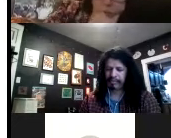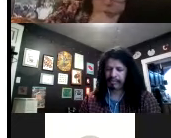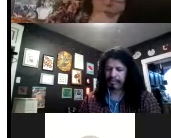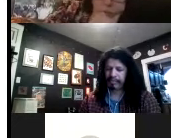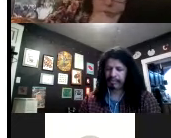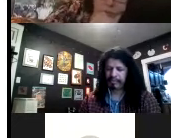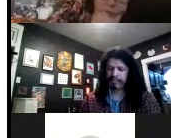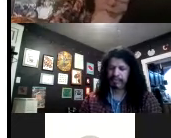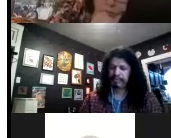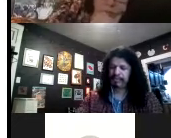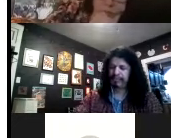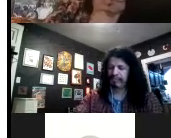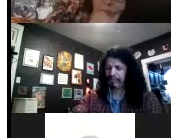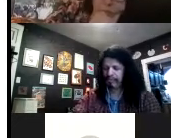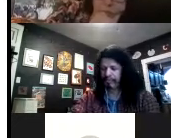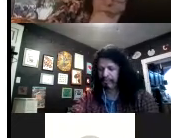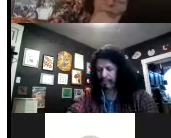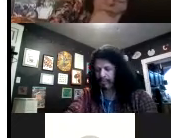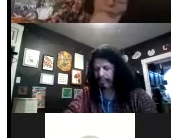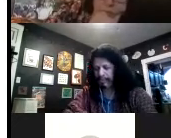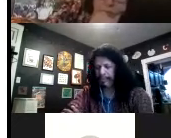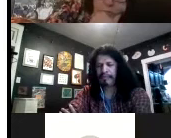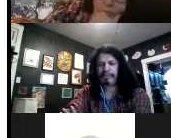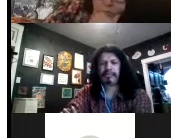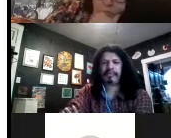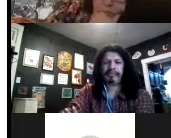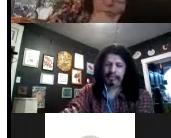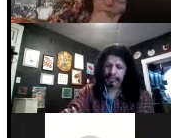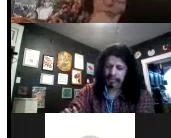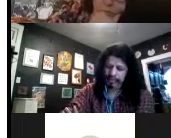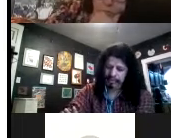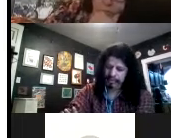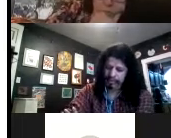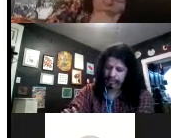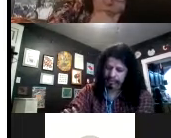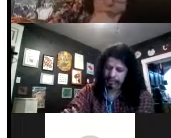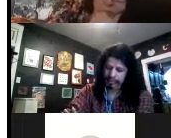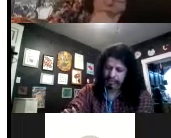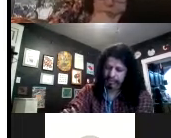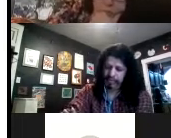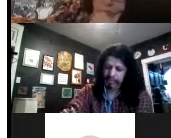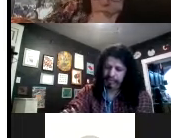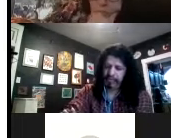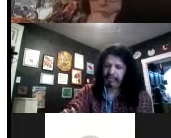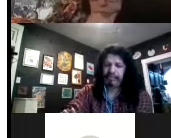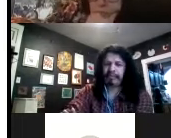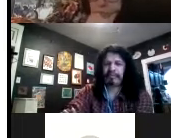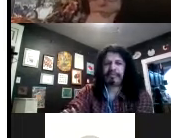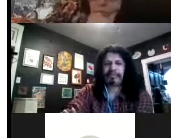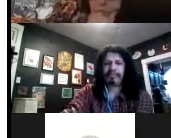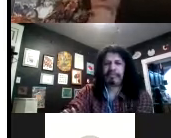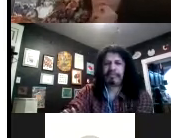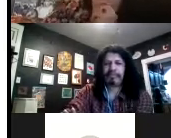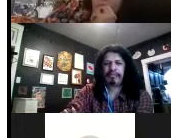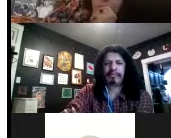just eating up that extra buffered space. So it's not as comfortable for, you know, your